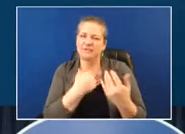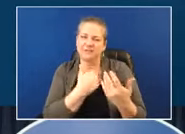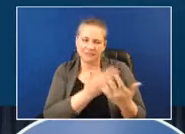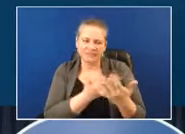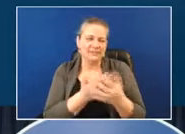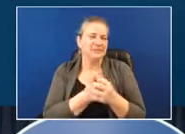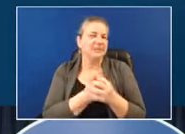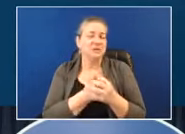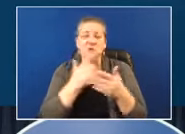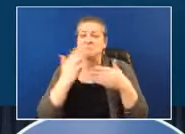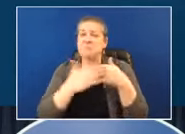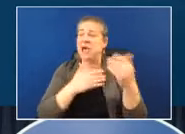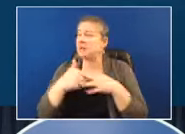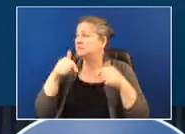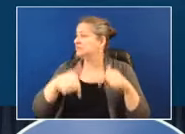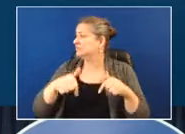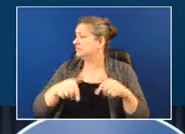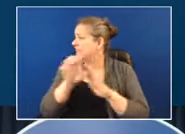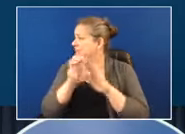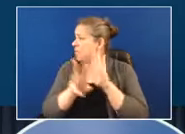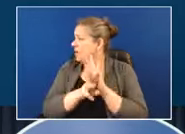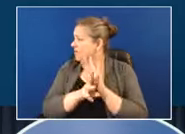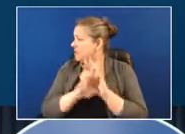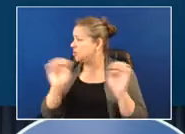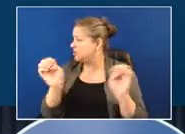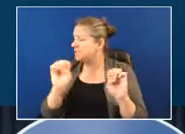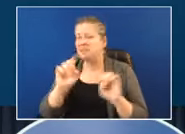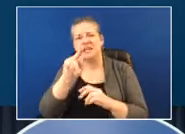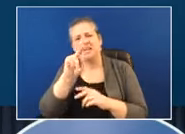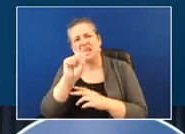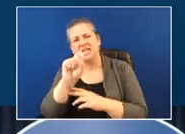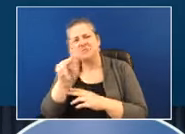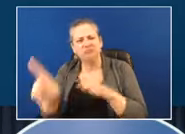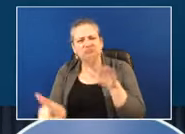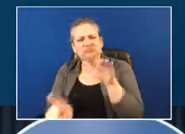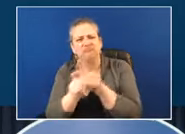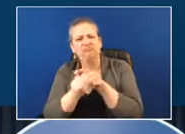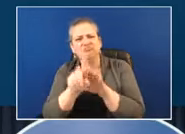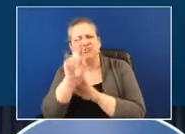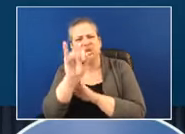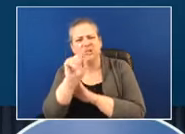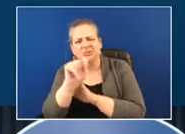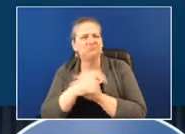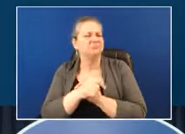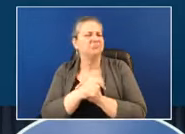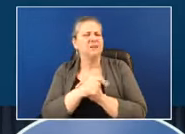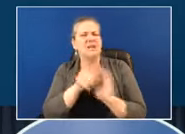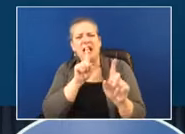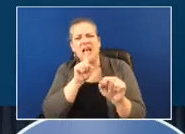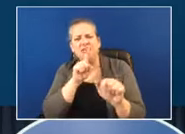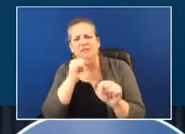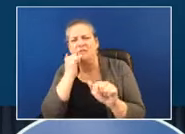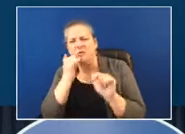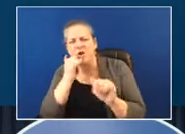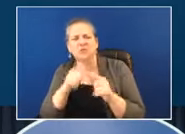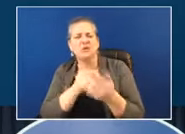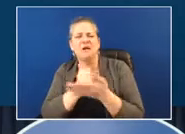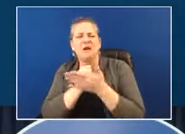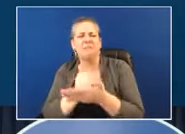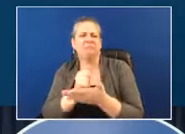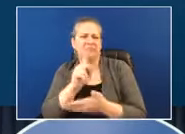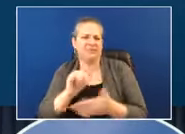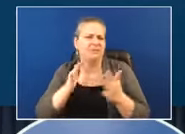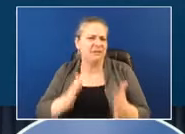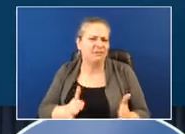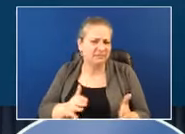facing the Commonwealth, KSP shows up, and while continuing to answer countless calls for service to assist Kentuckians.